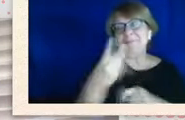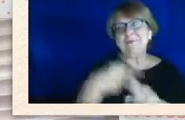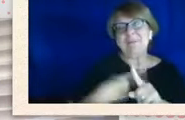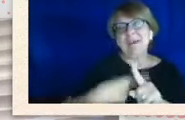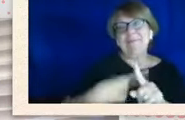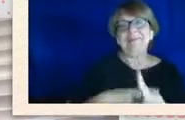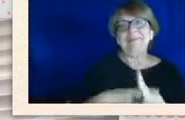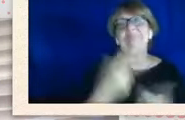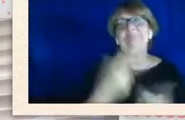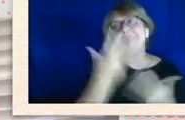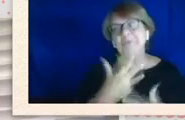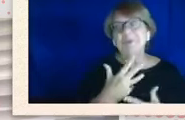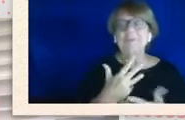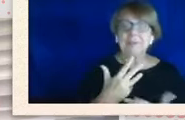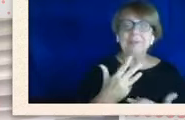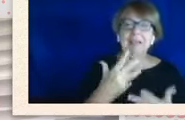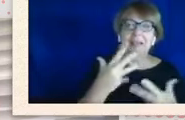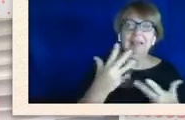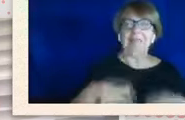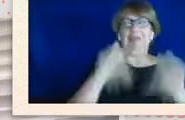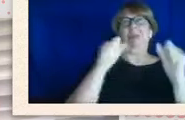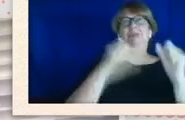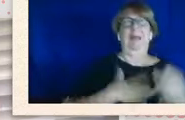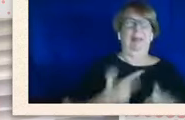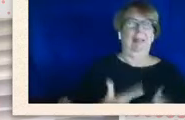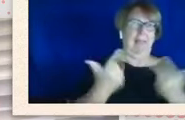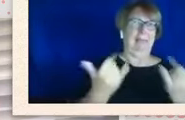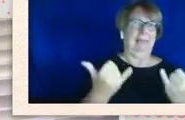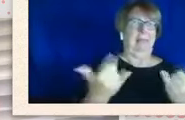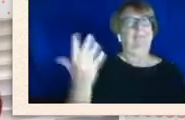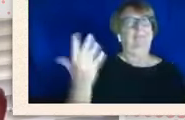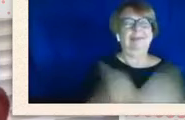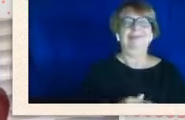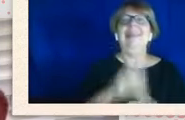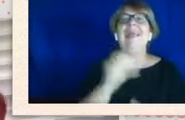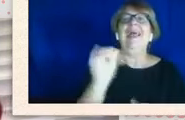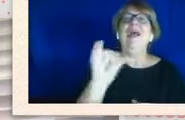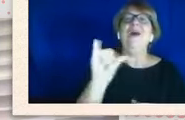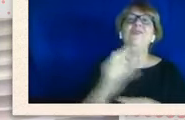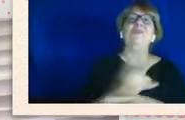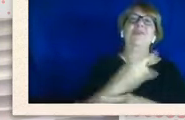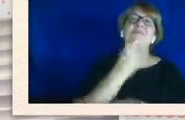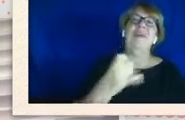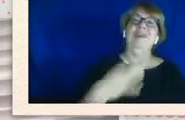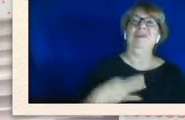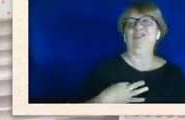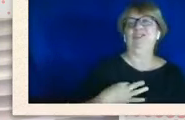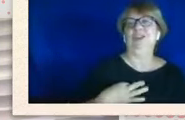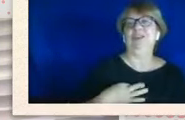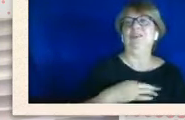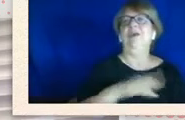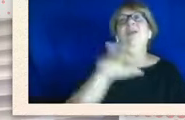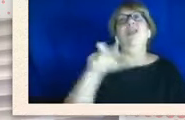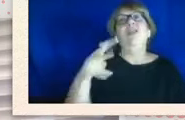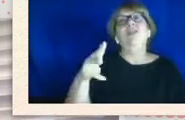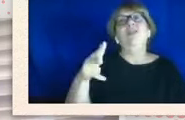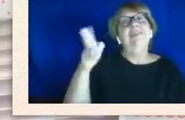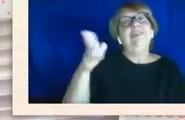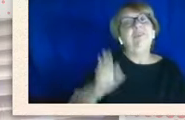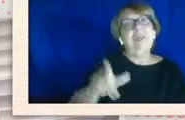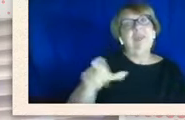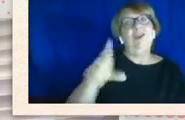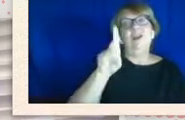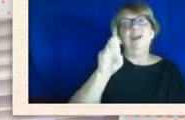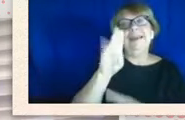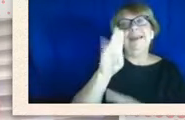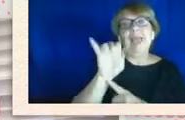is taking over my life at this point. And I'm wearing a red shirt. Our third speaker is Debbie Dietz, and